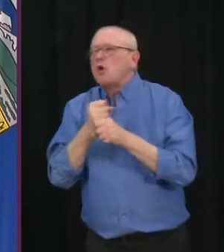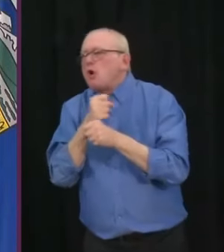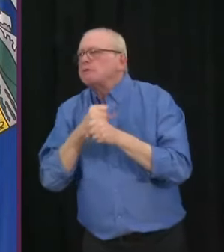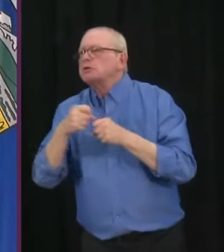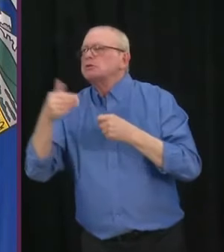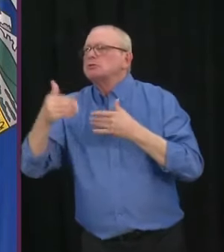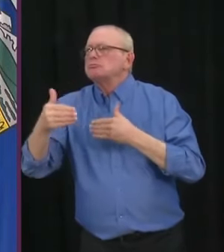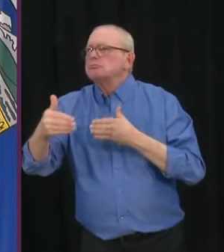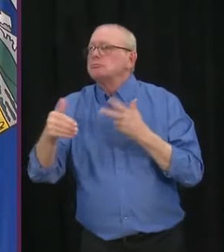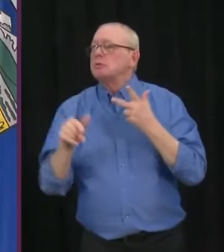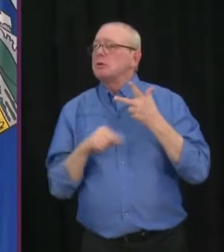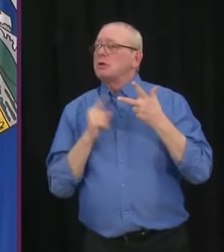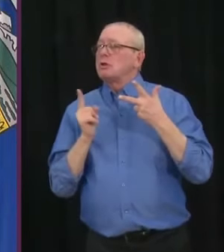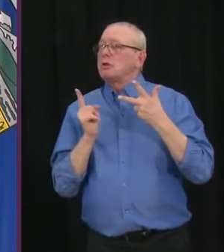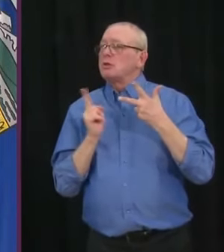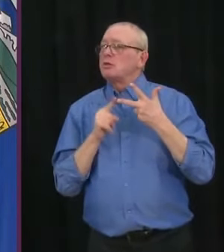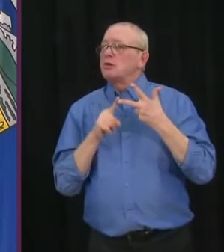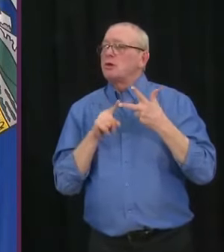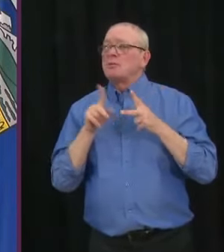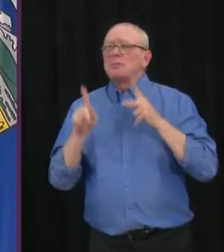the people who want to continue to lock down?